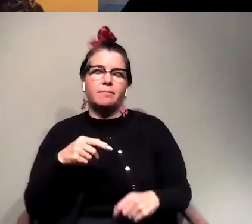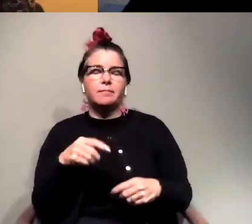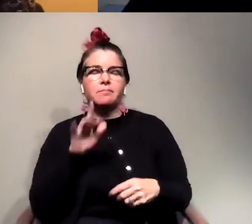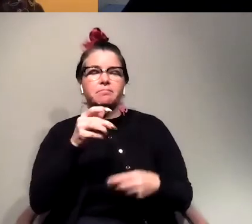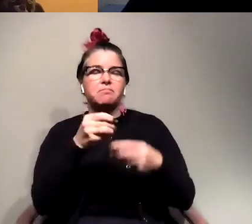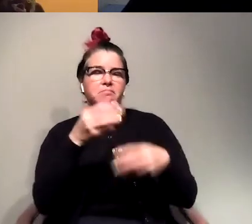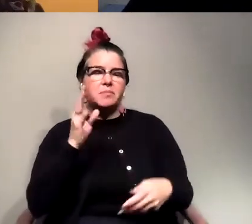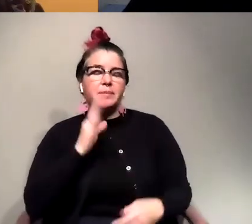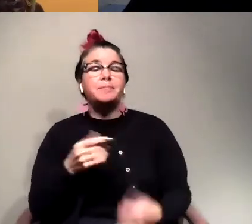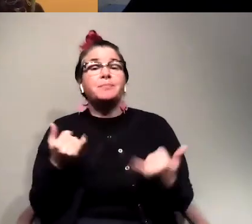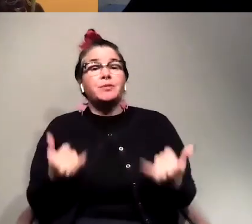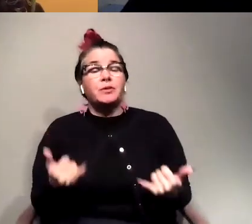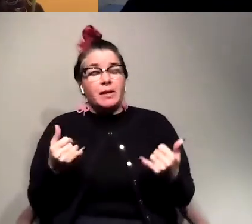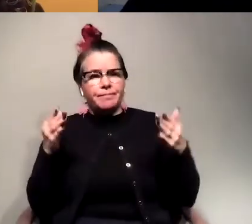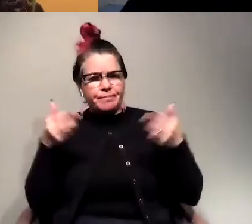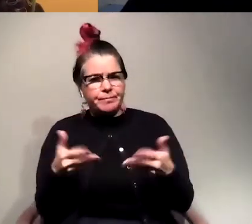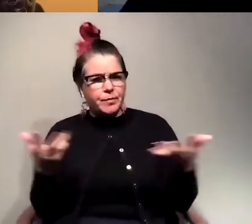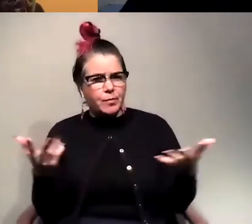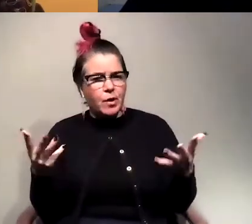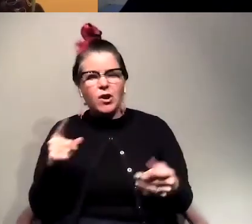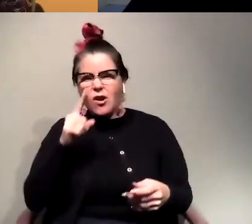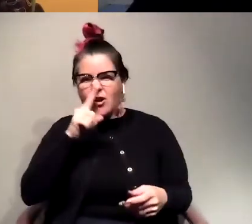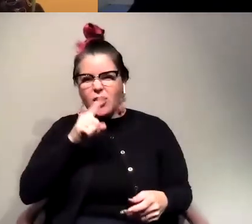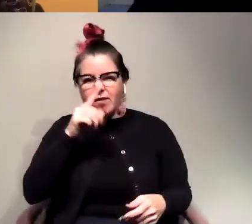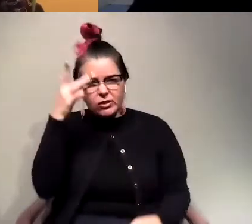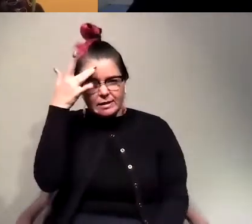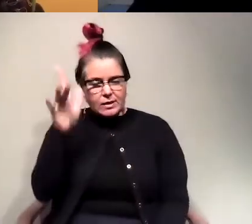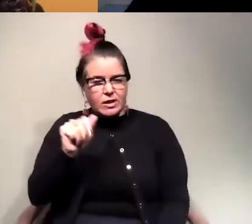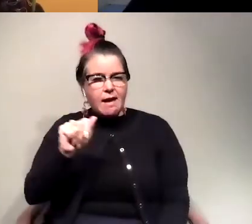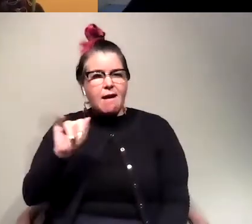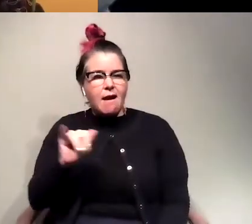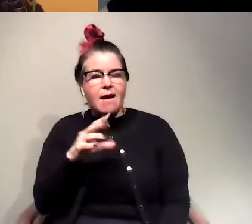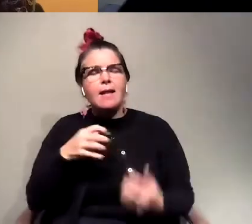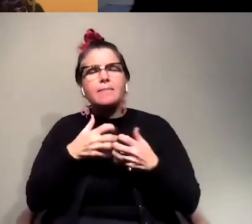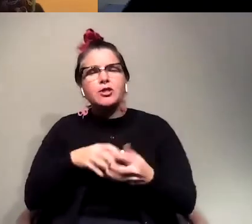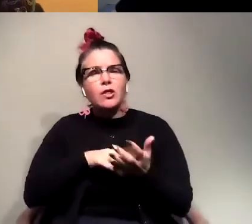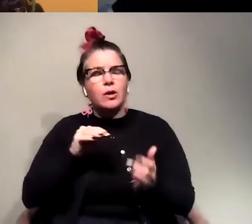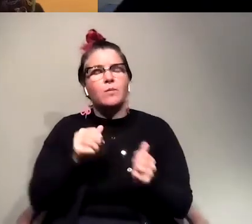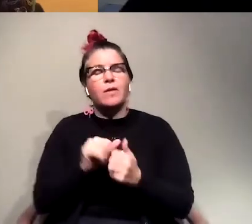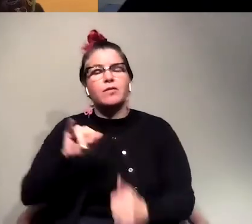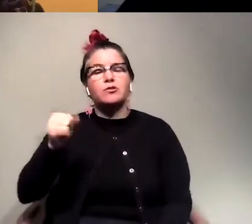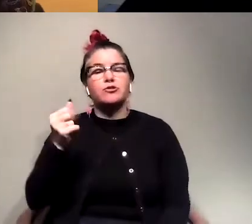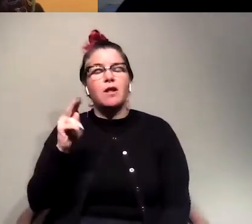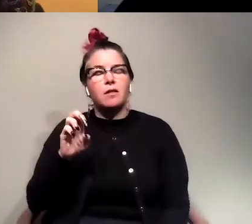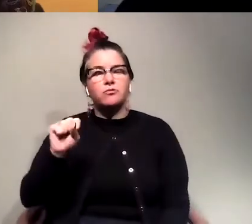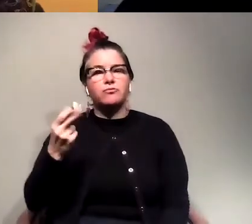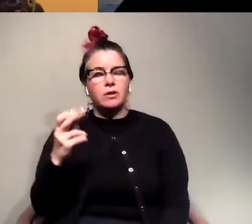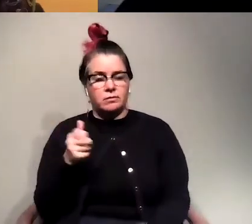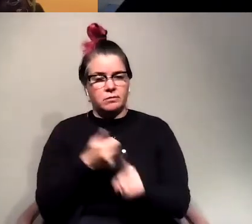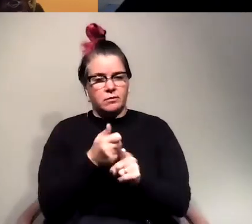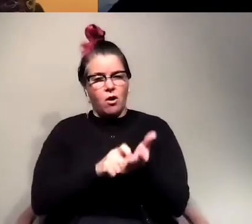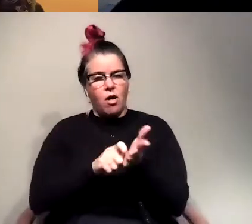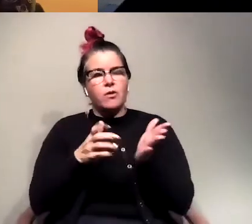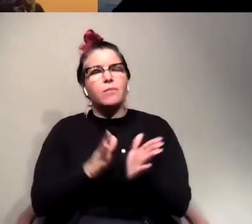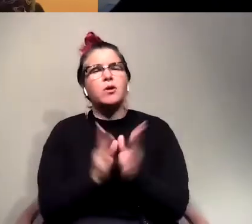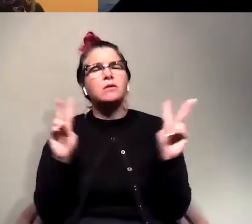skypeascientist.com. But today we're going to be talking all about artificial intelligence and machine learning with Janelle Shane. She is the author of the book,